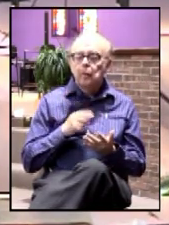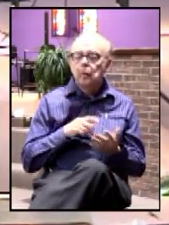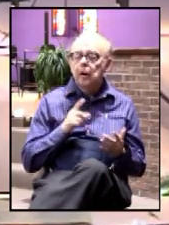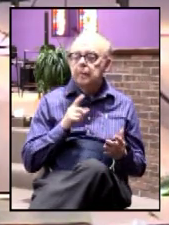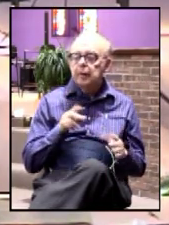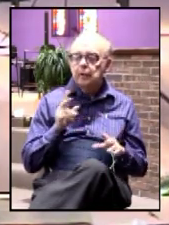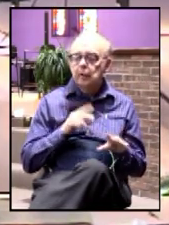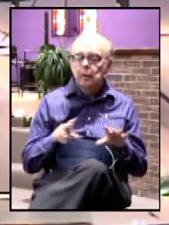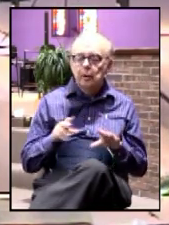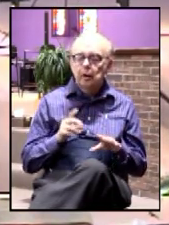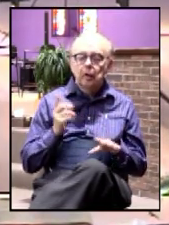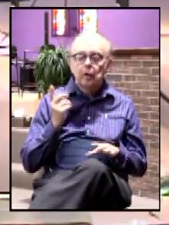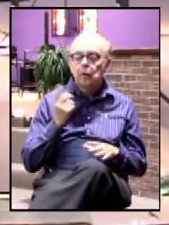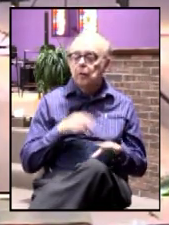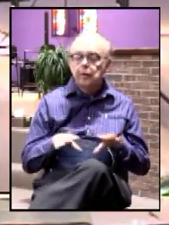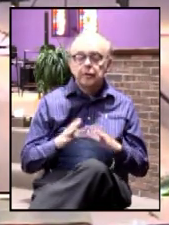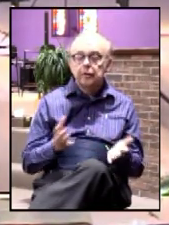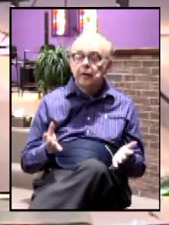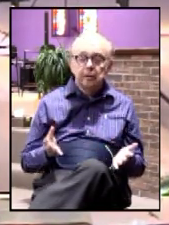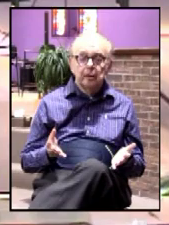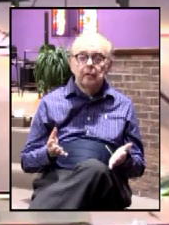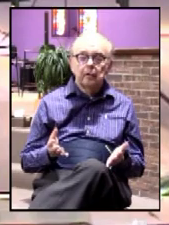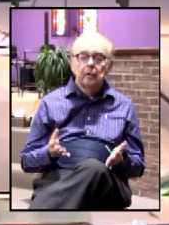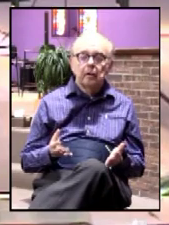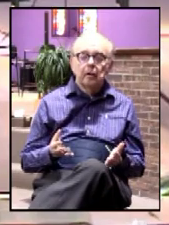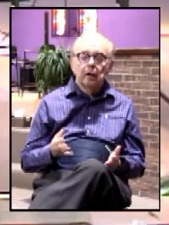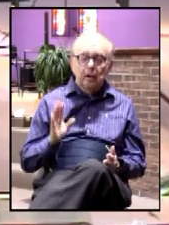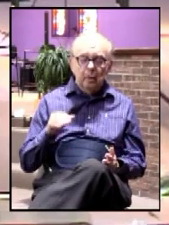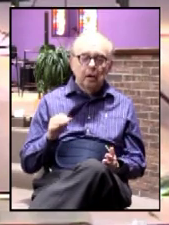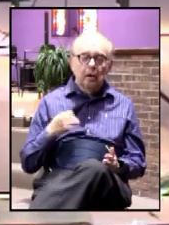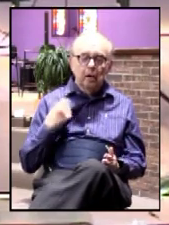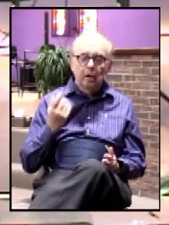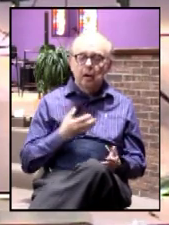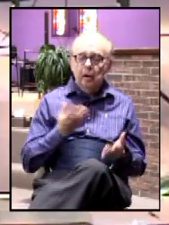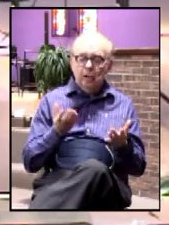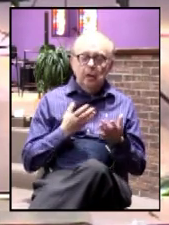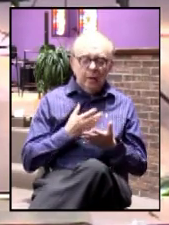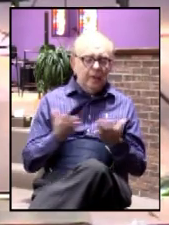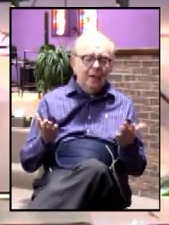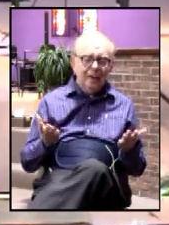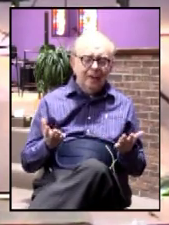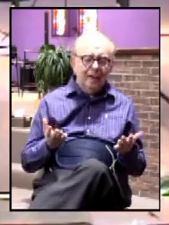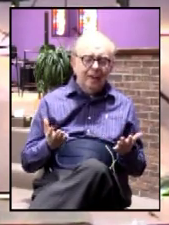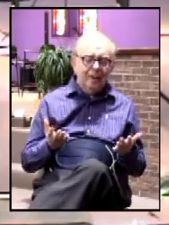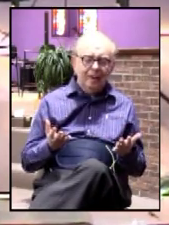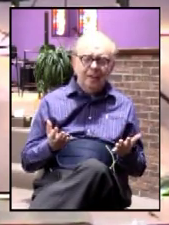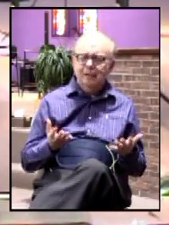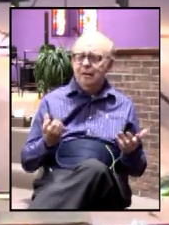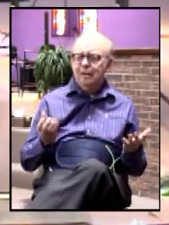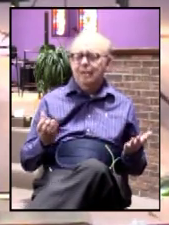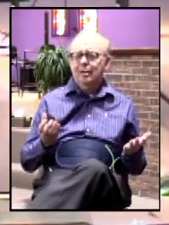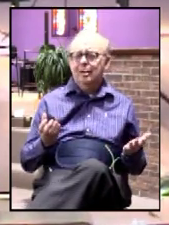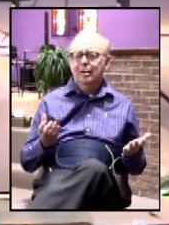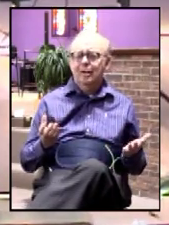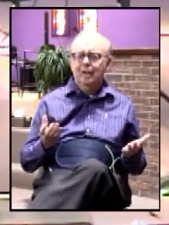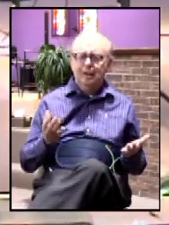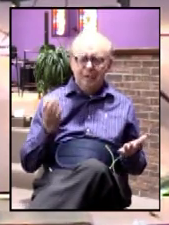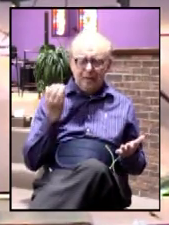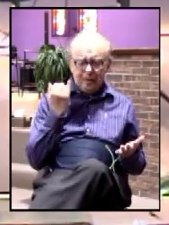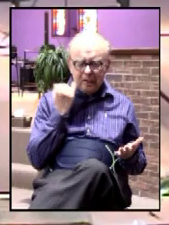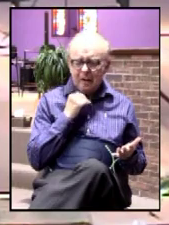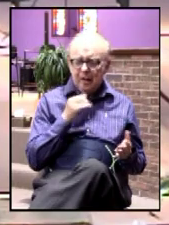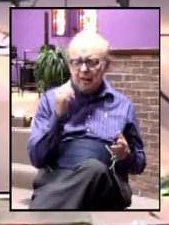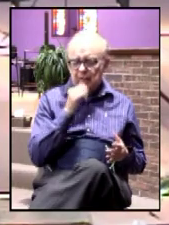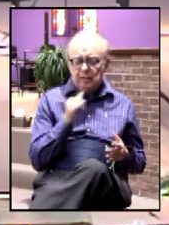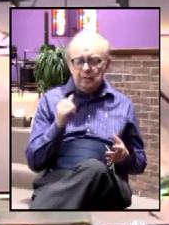do or what they're doing, you know? Like, hey, we don't want that kind of, it's like, if